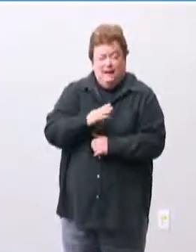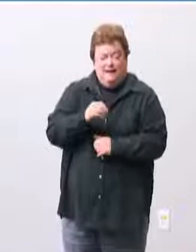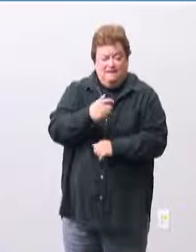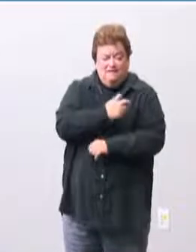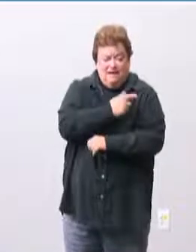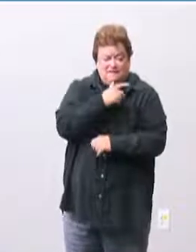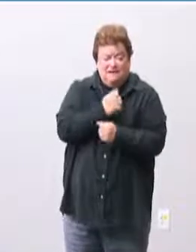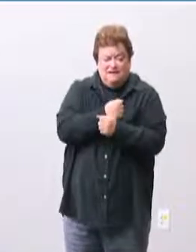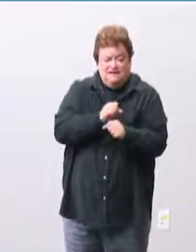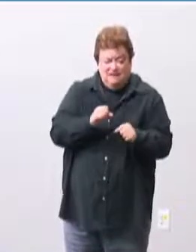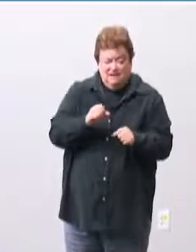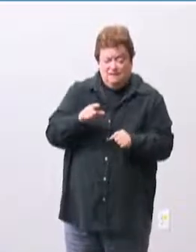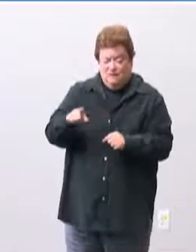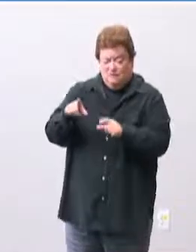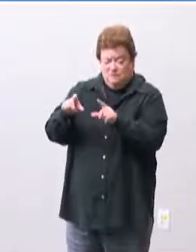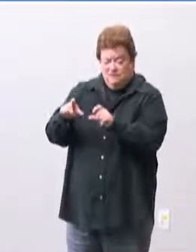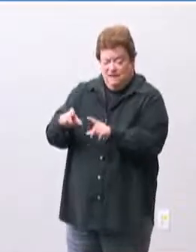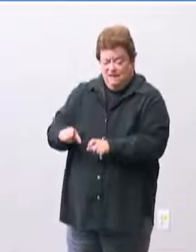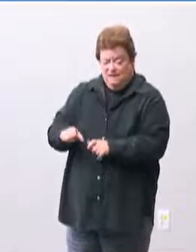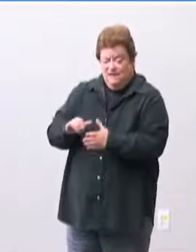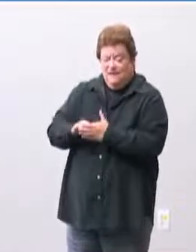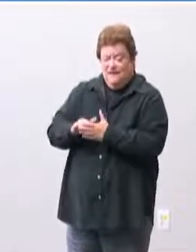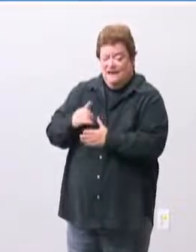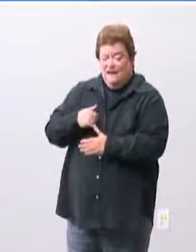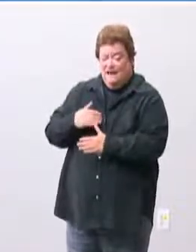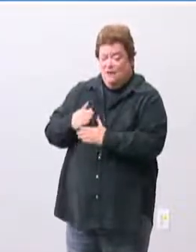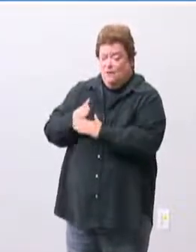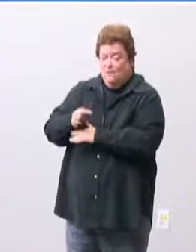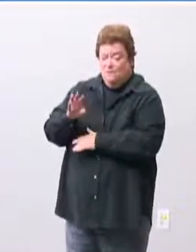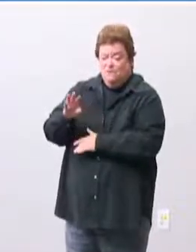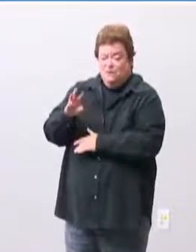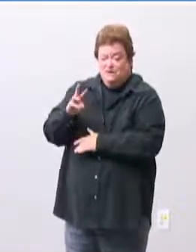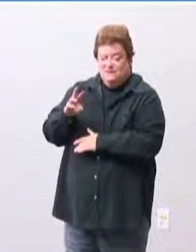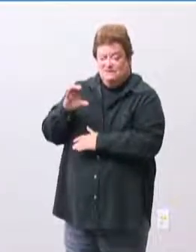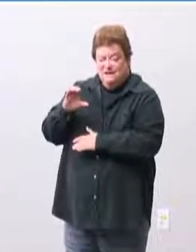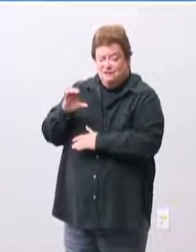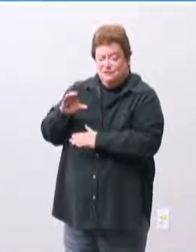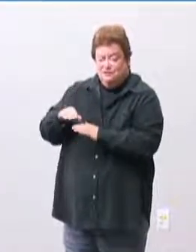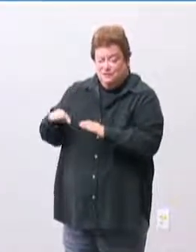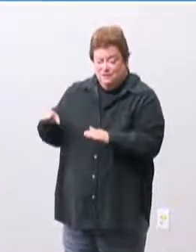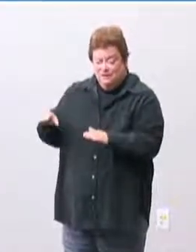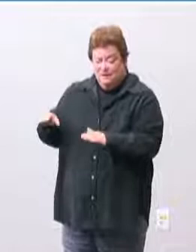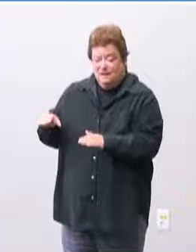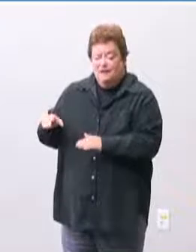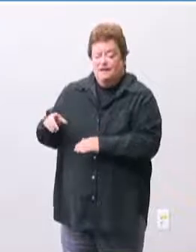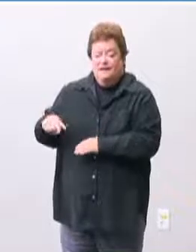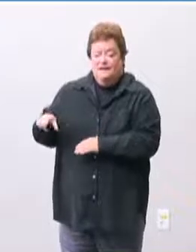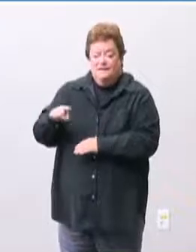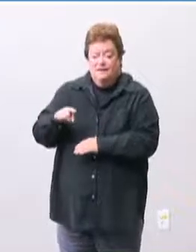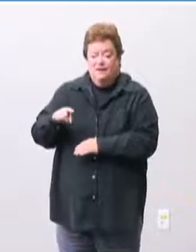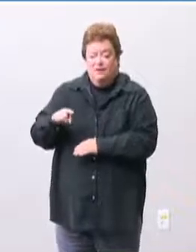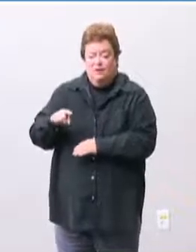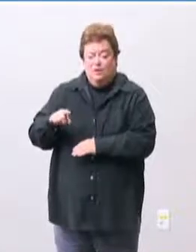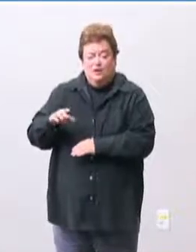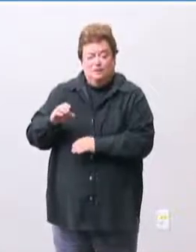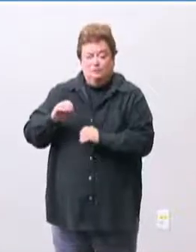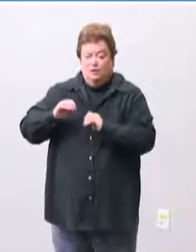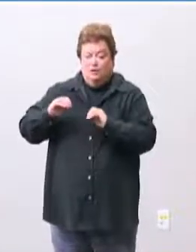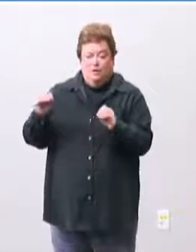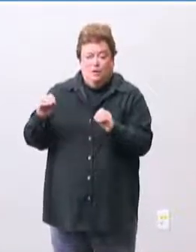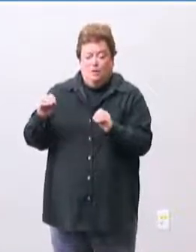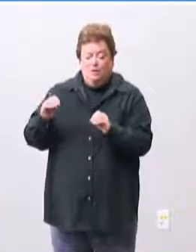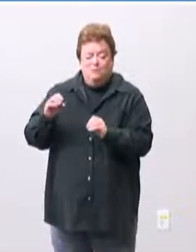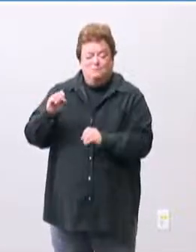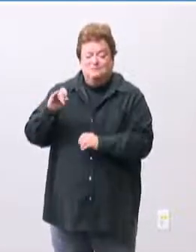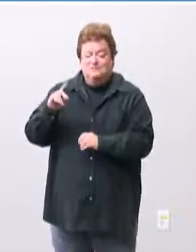in the clinical trial involving over 4,600 total kids, again, about 3,000 of those received the vaccine, there were no serious